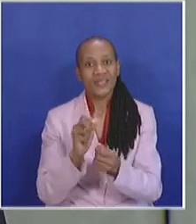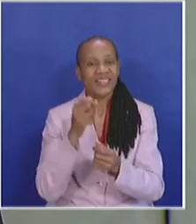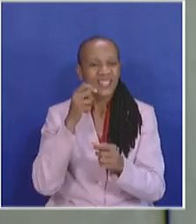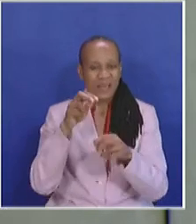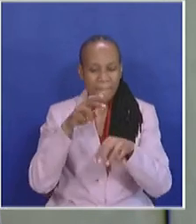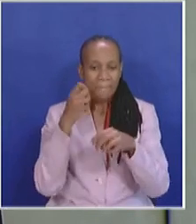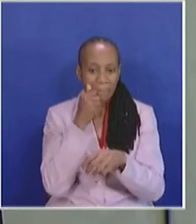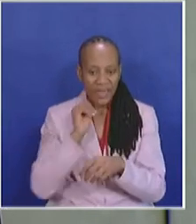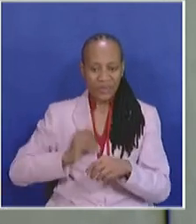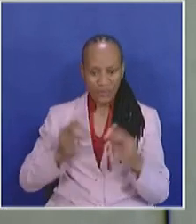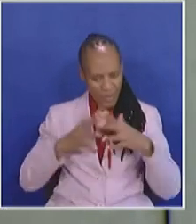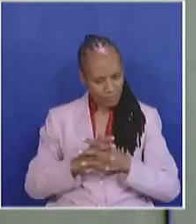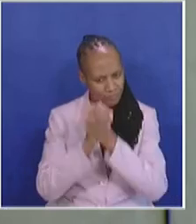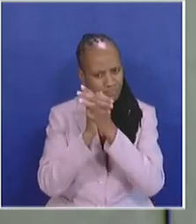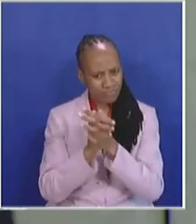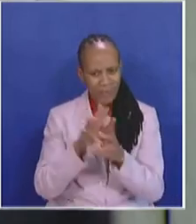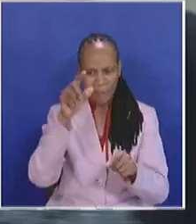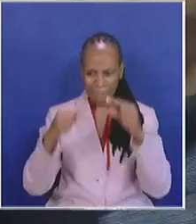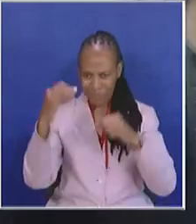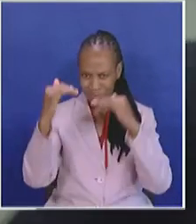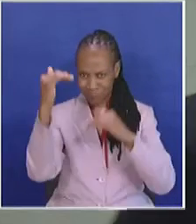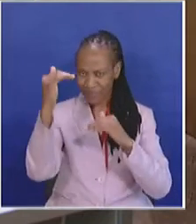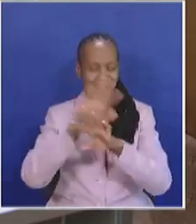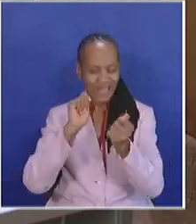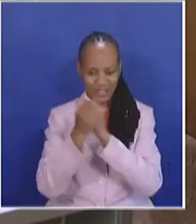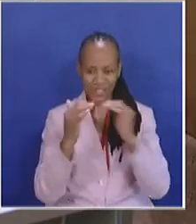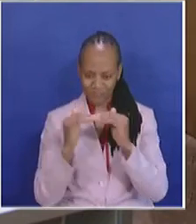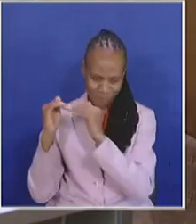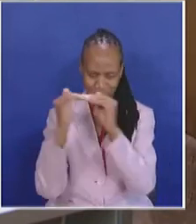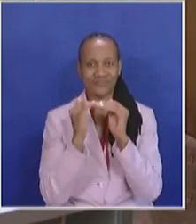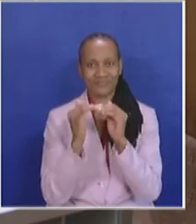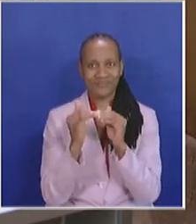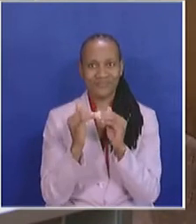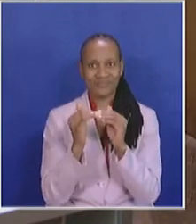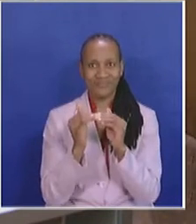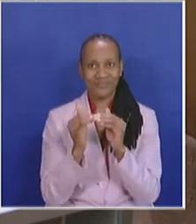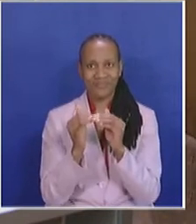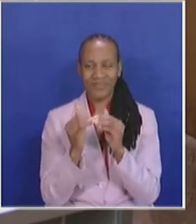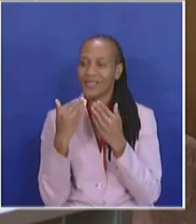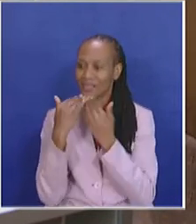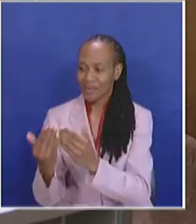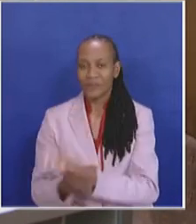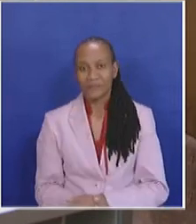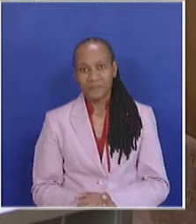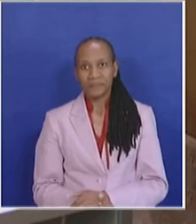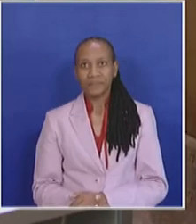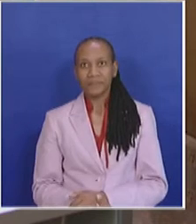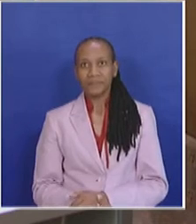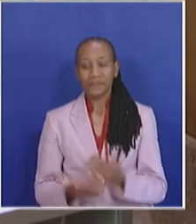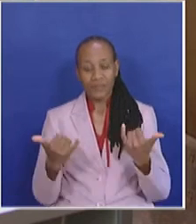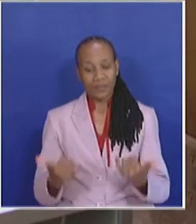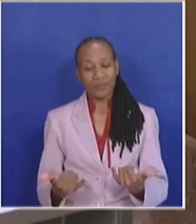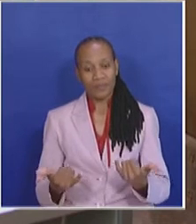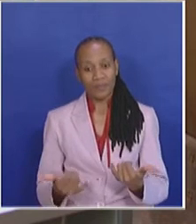society united in our diversity. I thank you. Thank you, ma'am. The